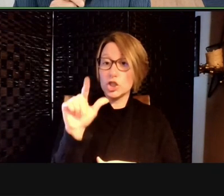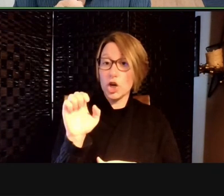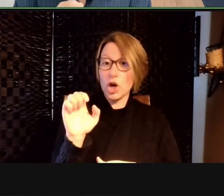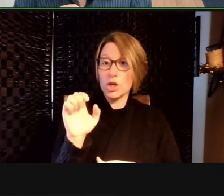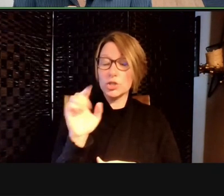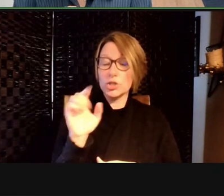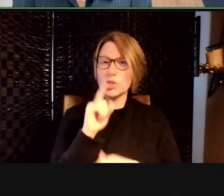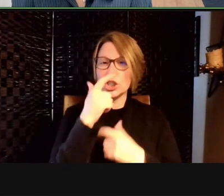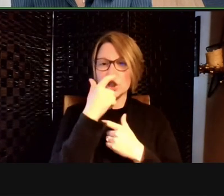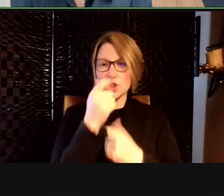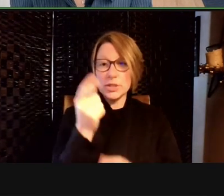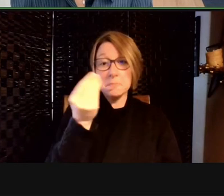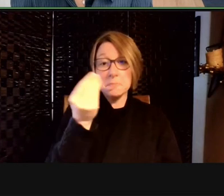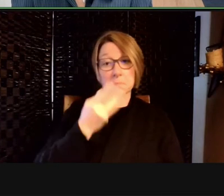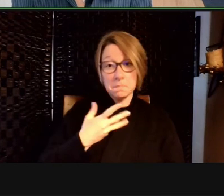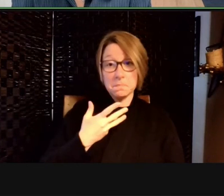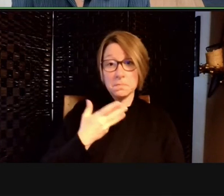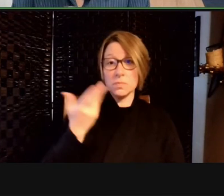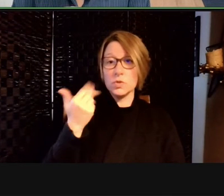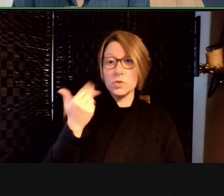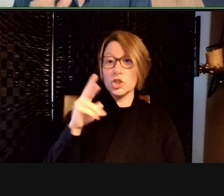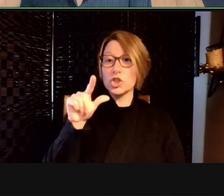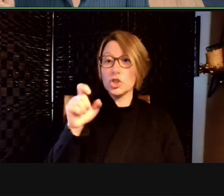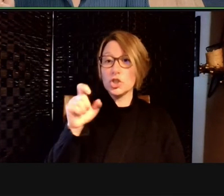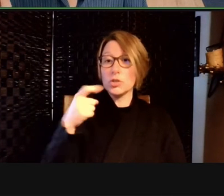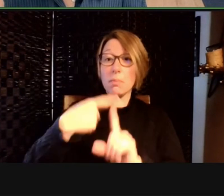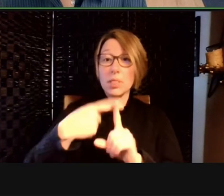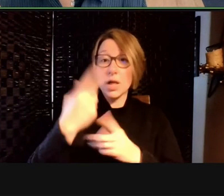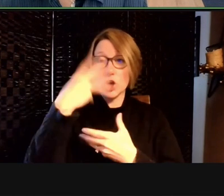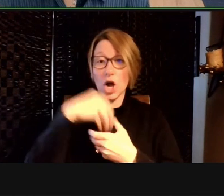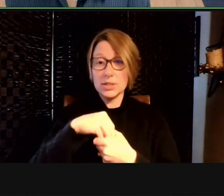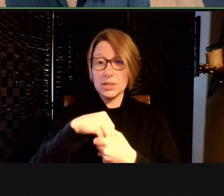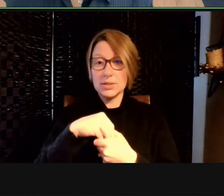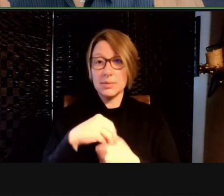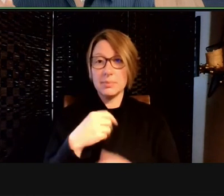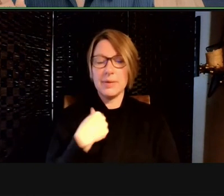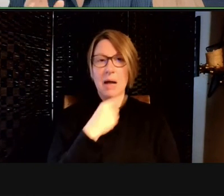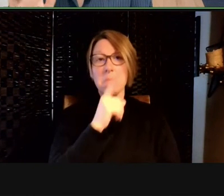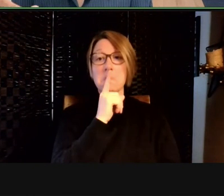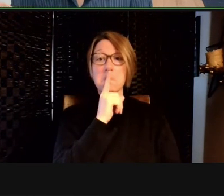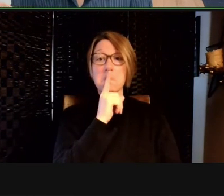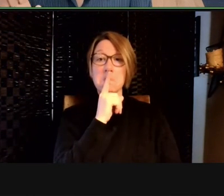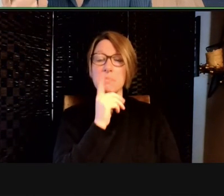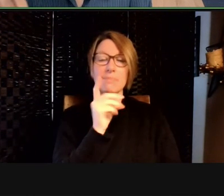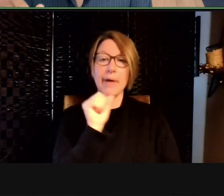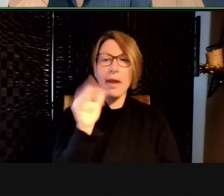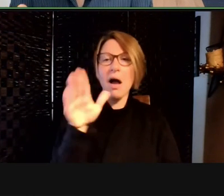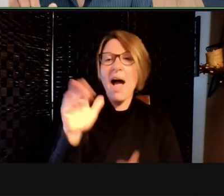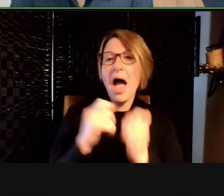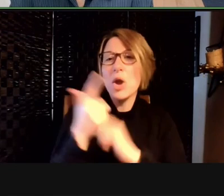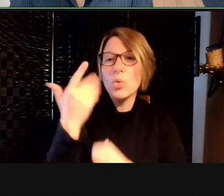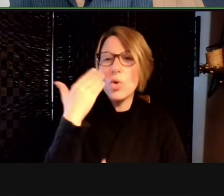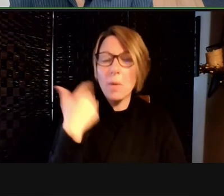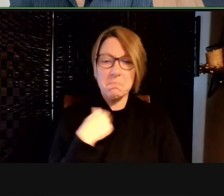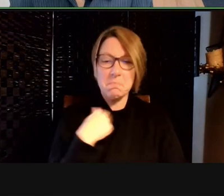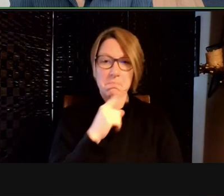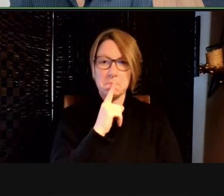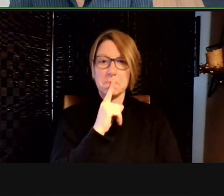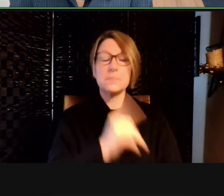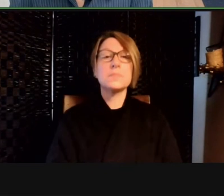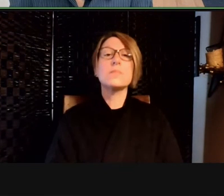me that she had charge syndrome and autism as well. And I didn't say anything like, oh, how do you know? But the example they